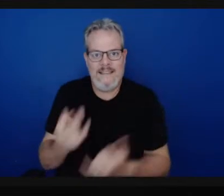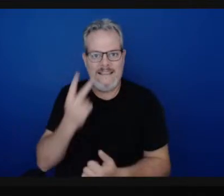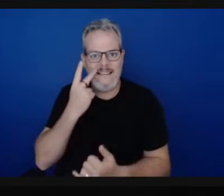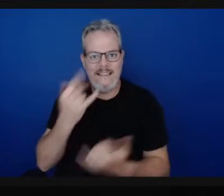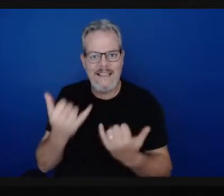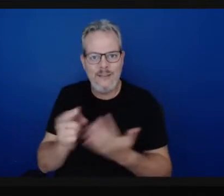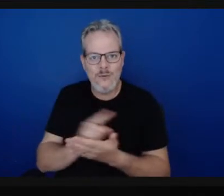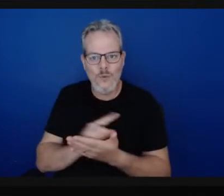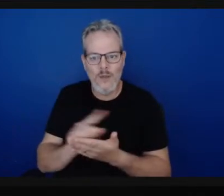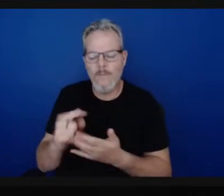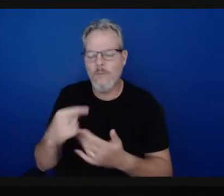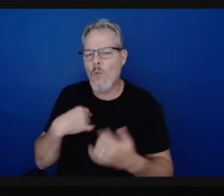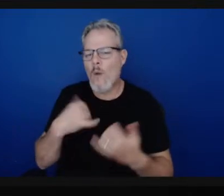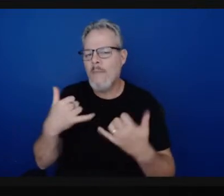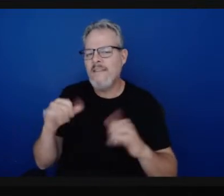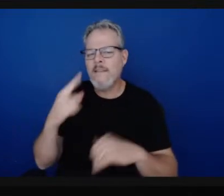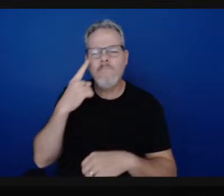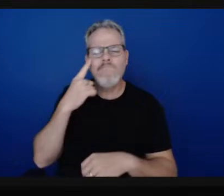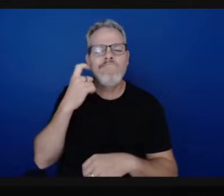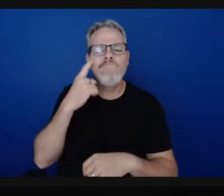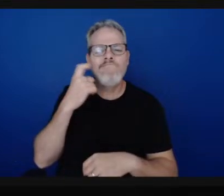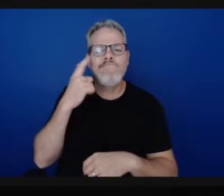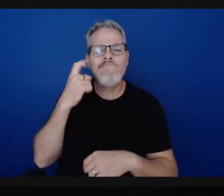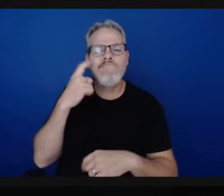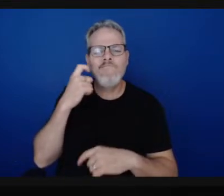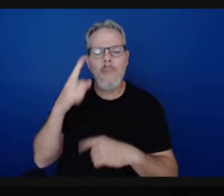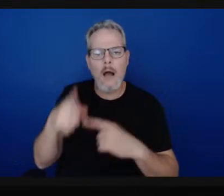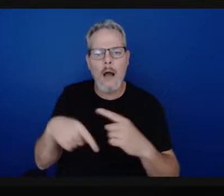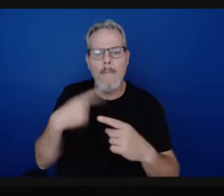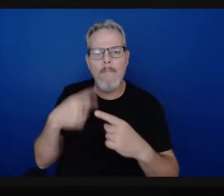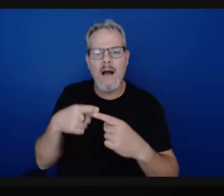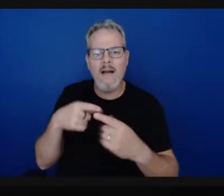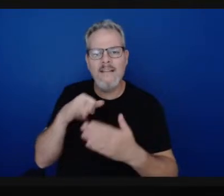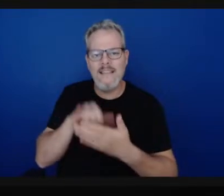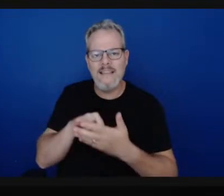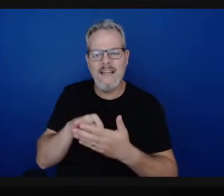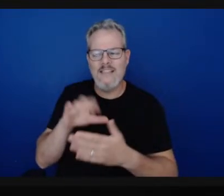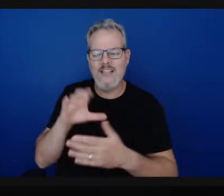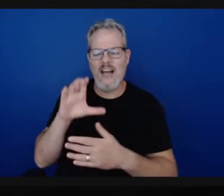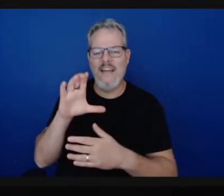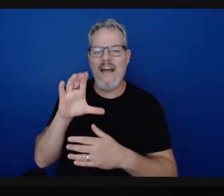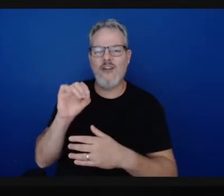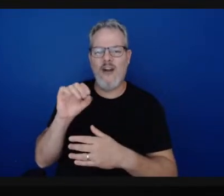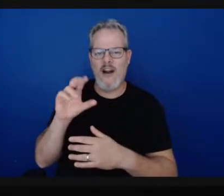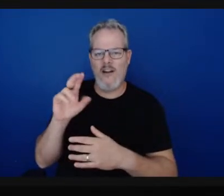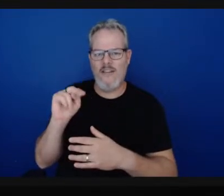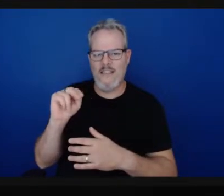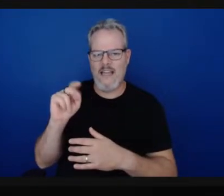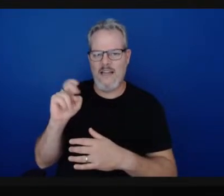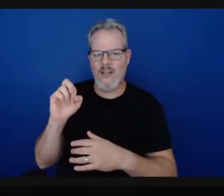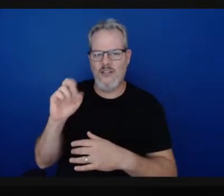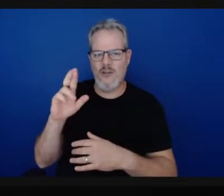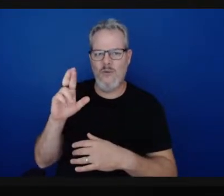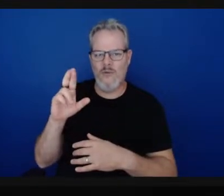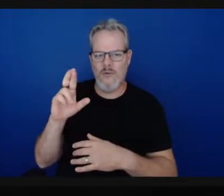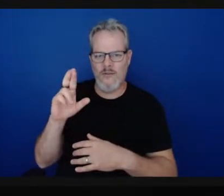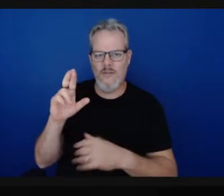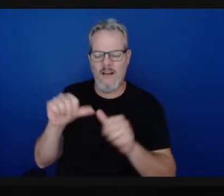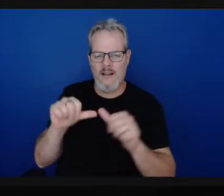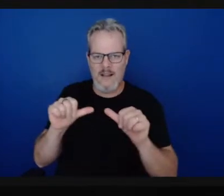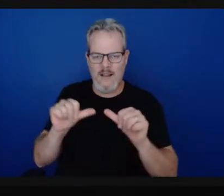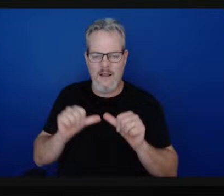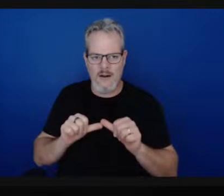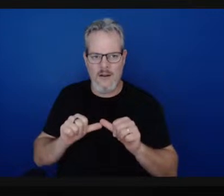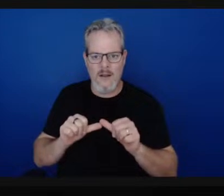pretty suspicious about this Upper East Rift connector area, whether there really is magma in there, how far it's gotten. Certainly it's moving a